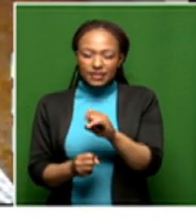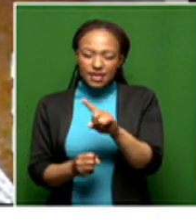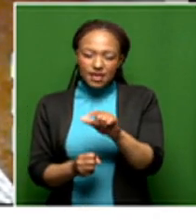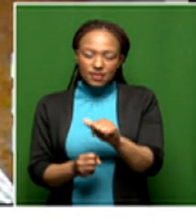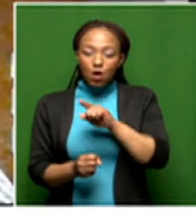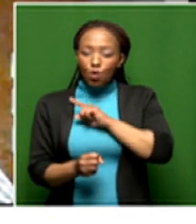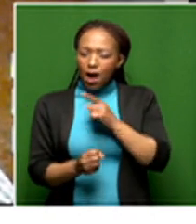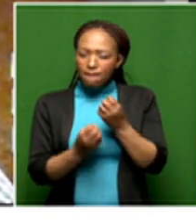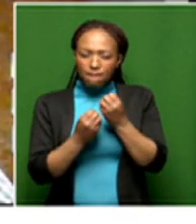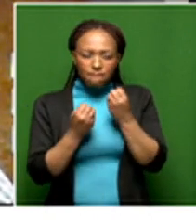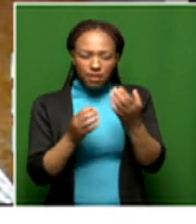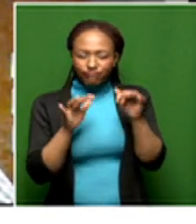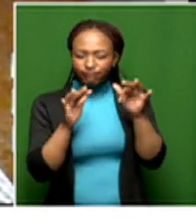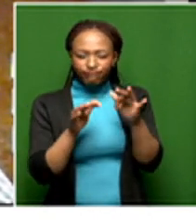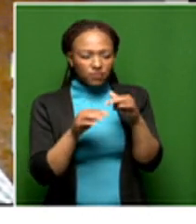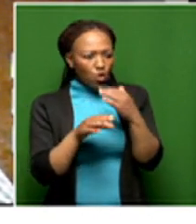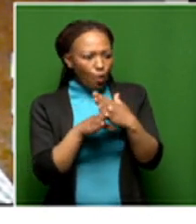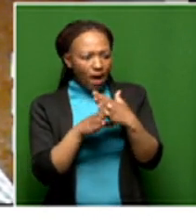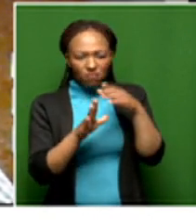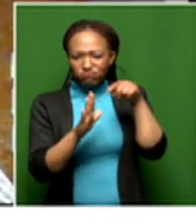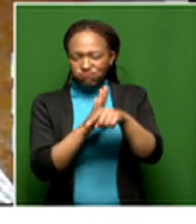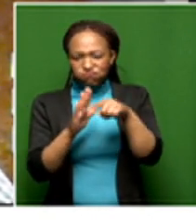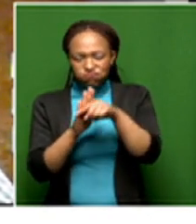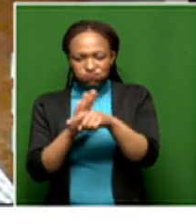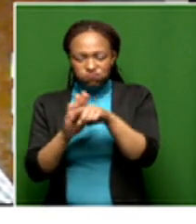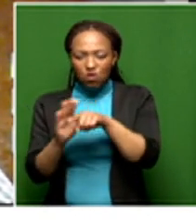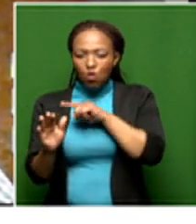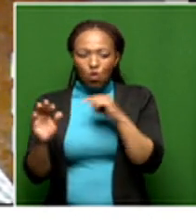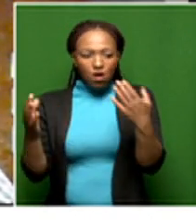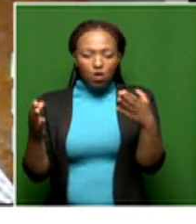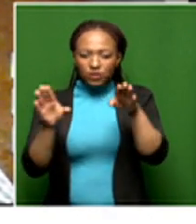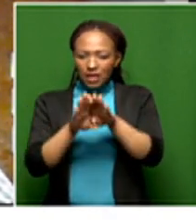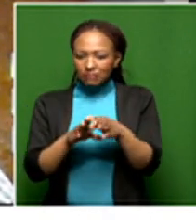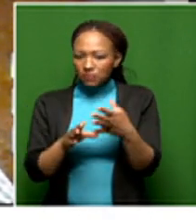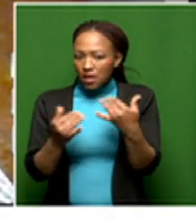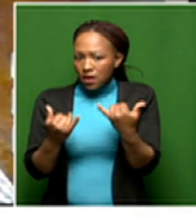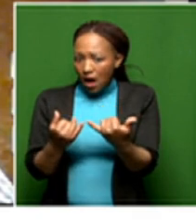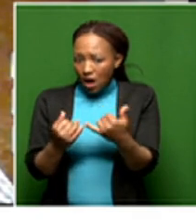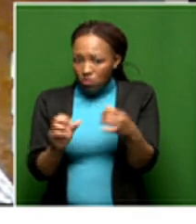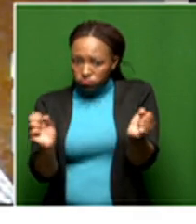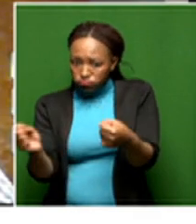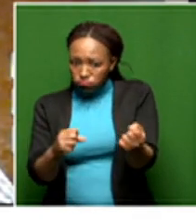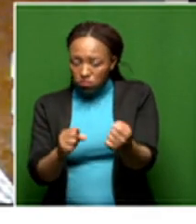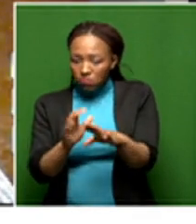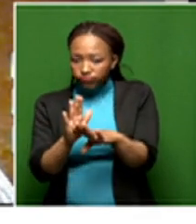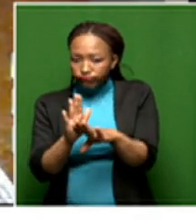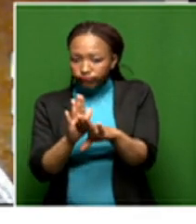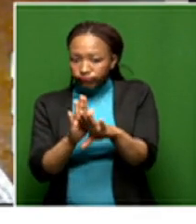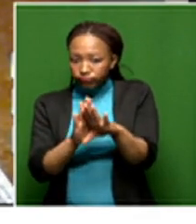lost their job in this industry because of the lockdown. But what is it looking like now? Is it starting to pick